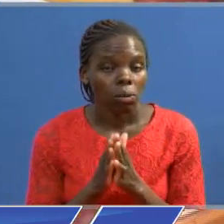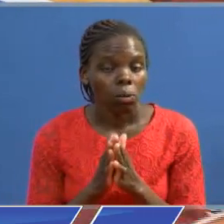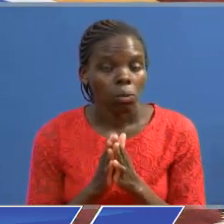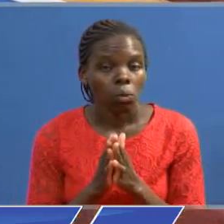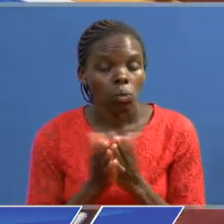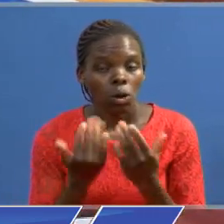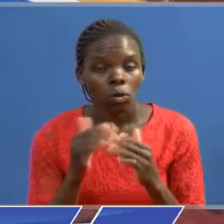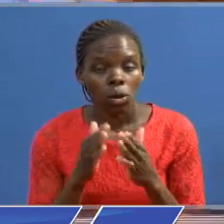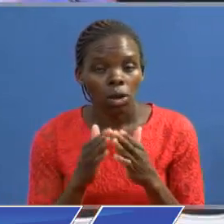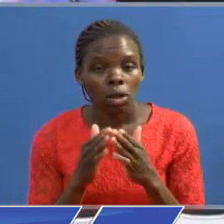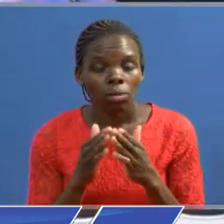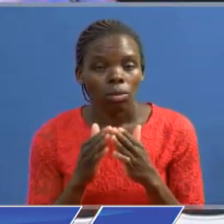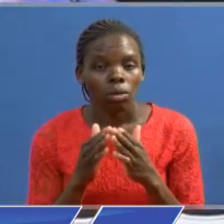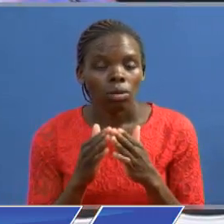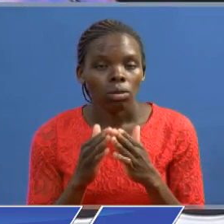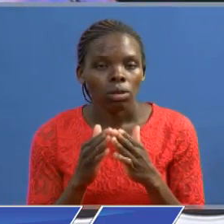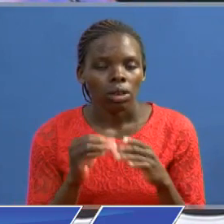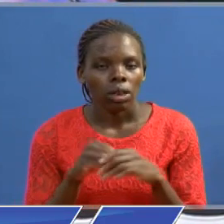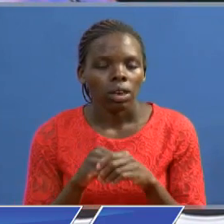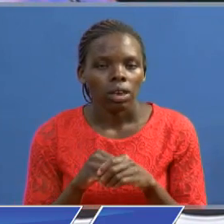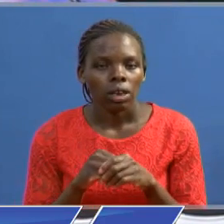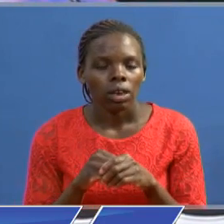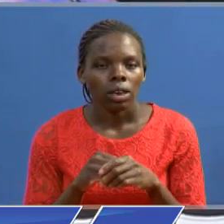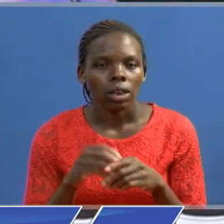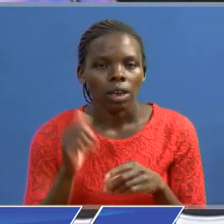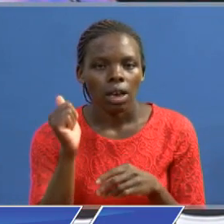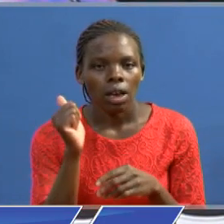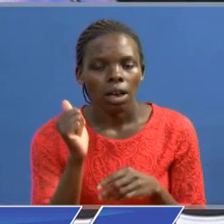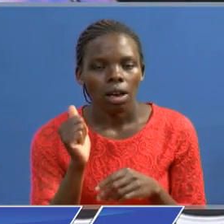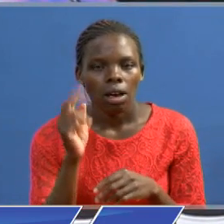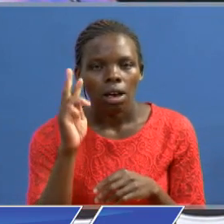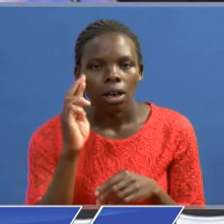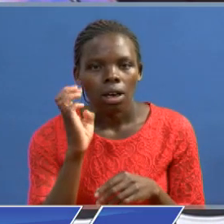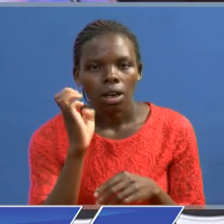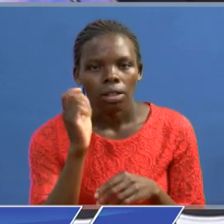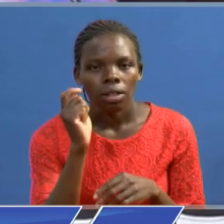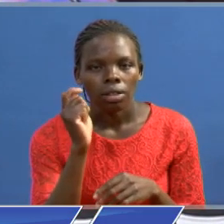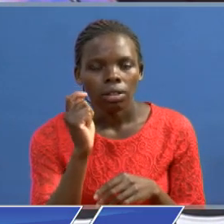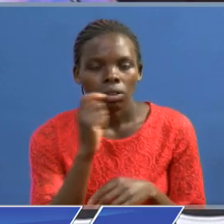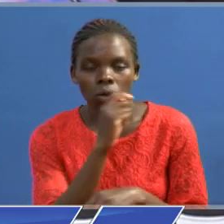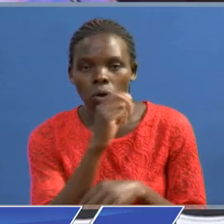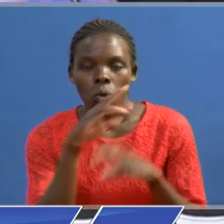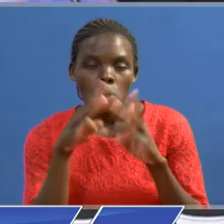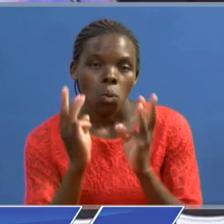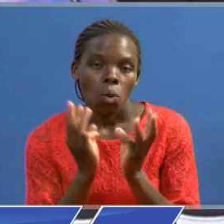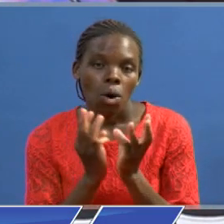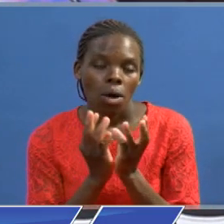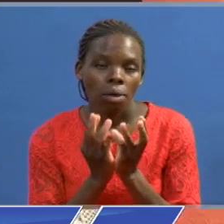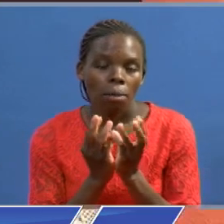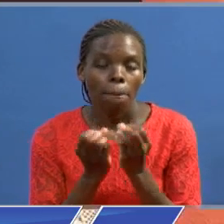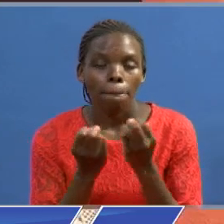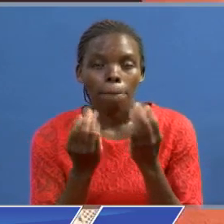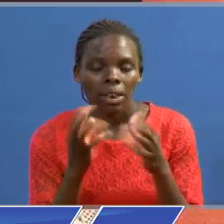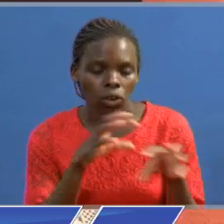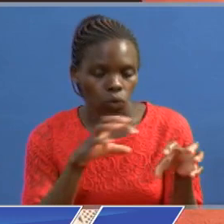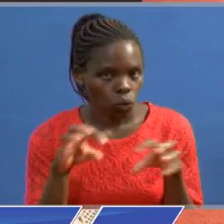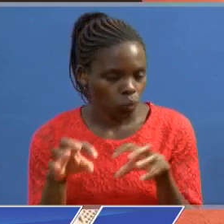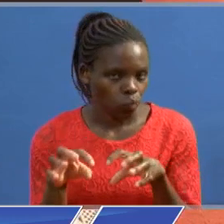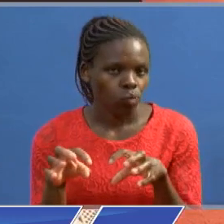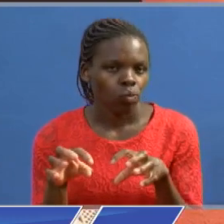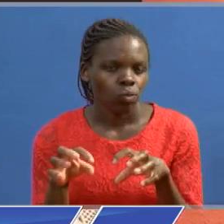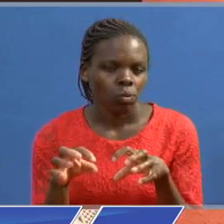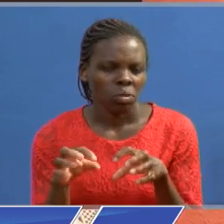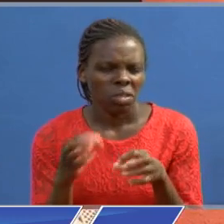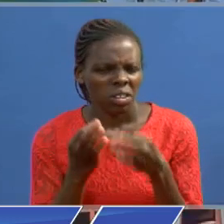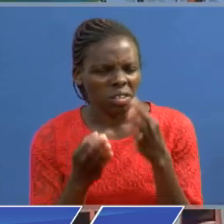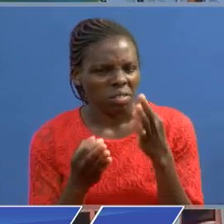to accomplish. I think in the art world, there is so much growth and also there is so much to do. You